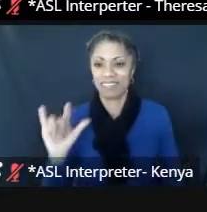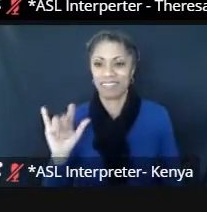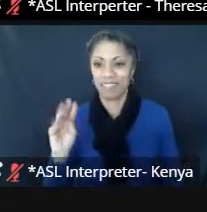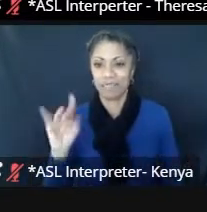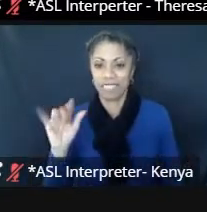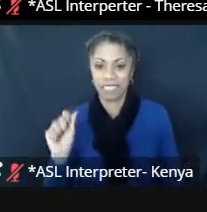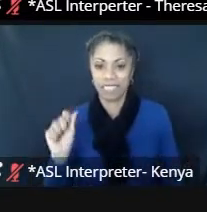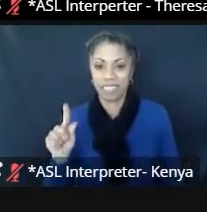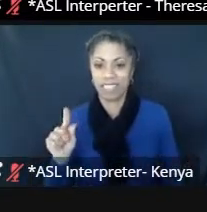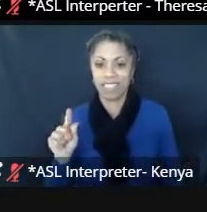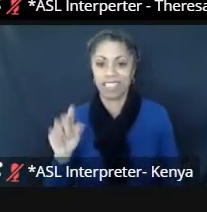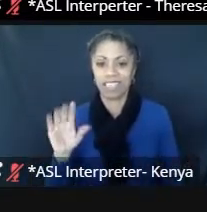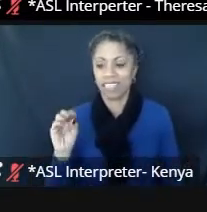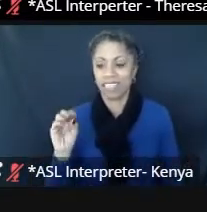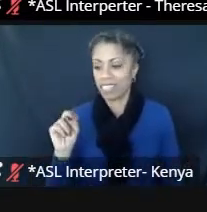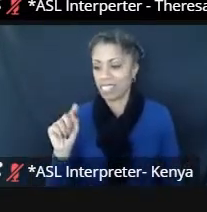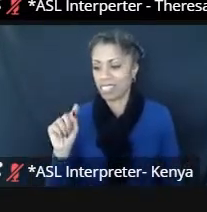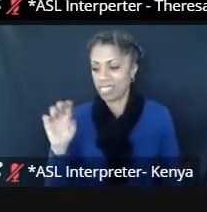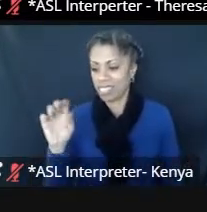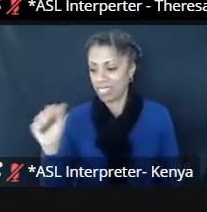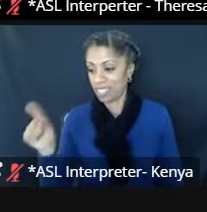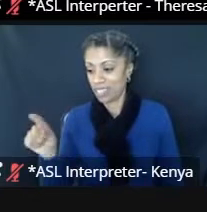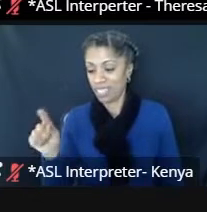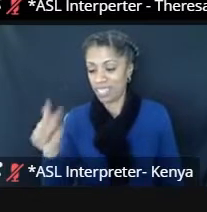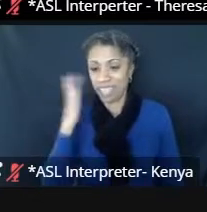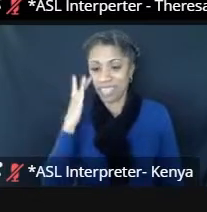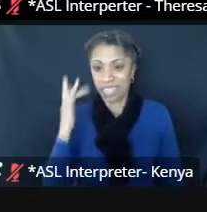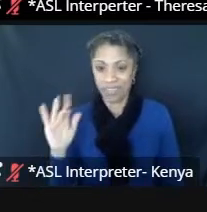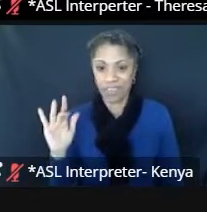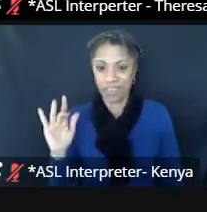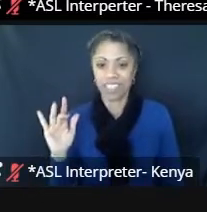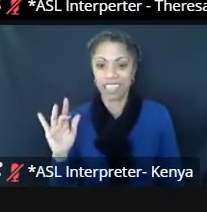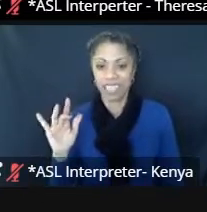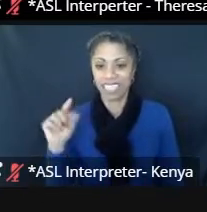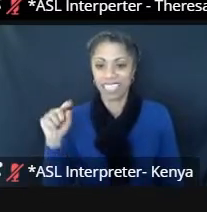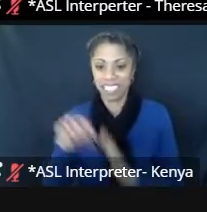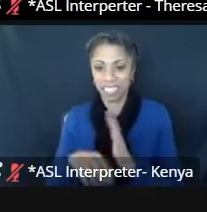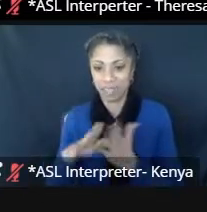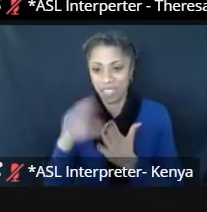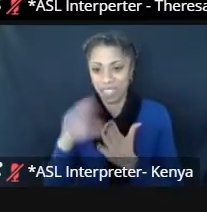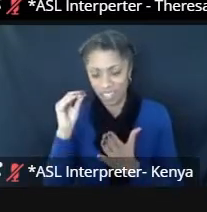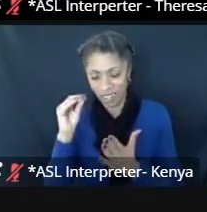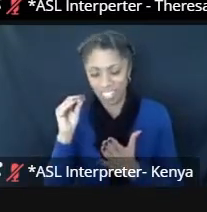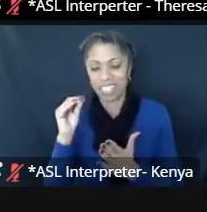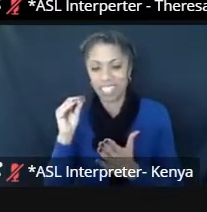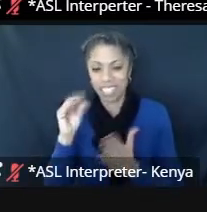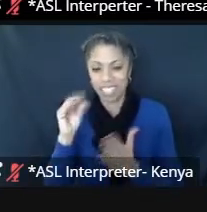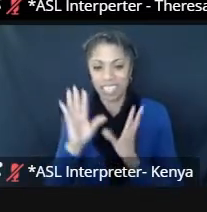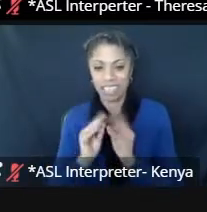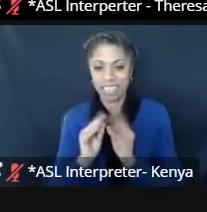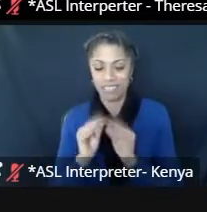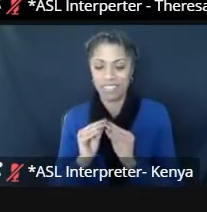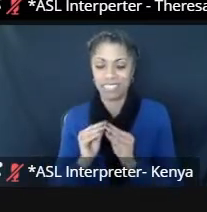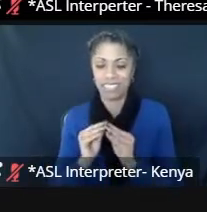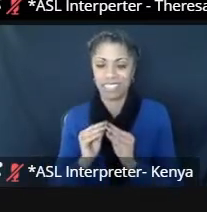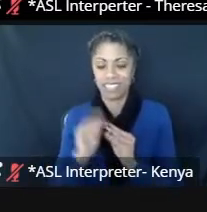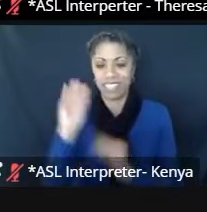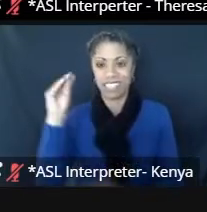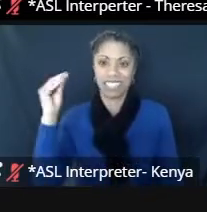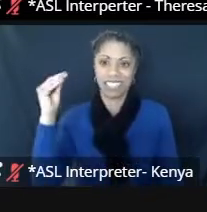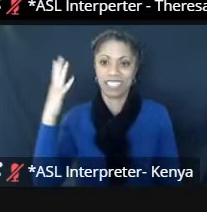And Contessa, I see that you're in California at the Deeper Learning Conference. Yellow, sunny California. That's